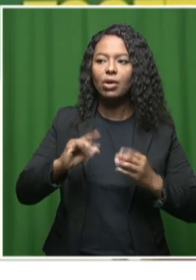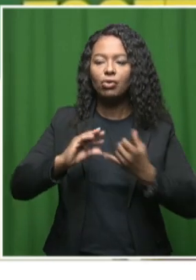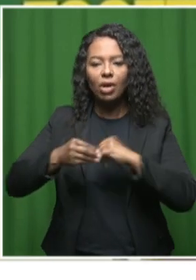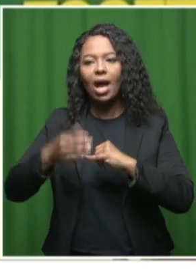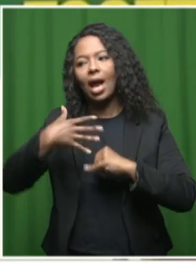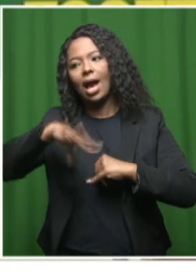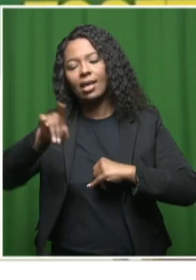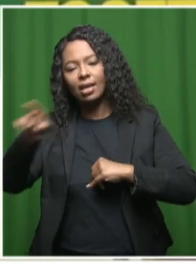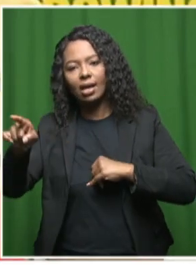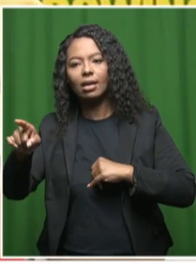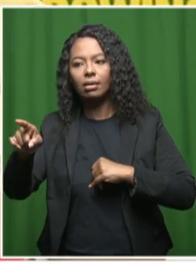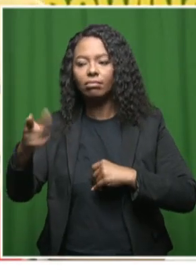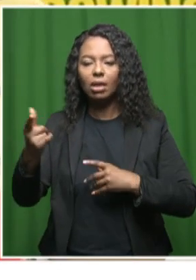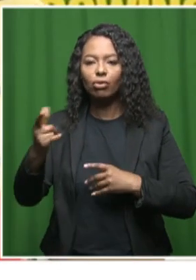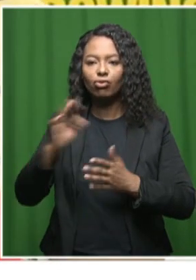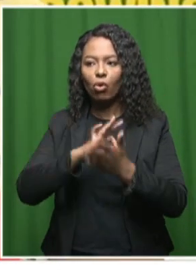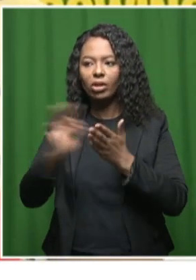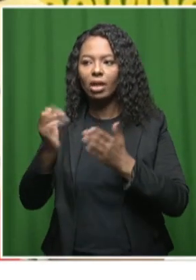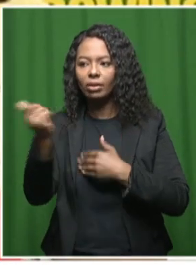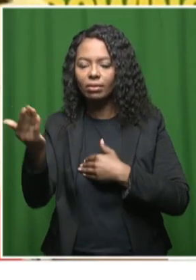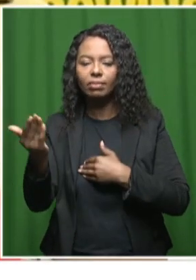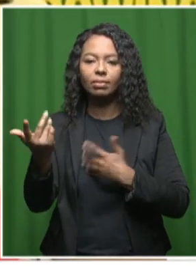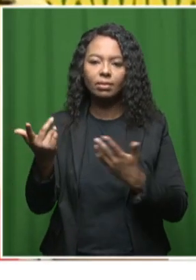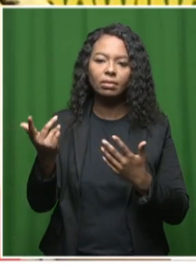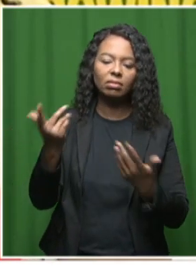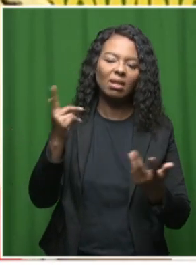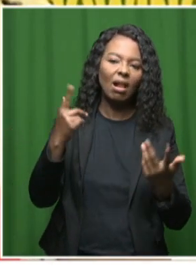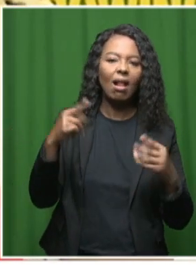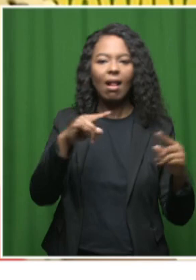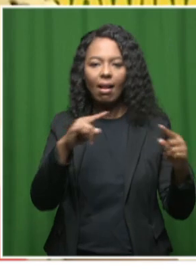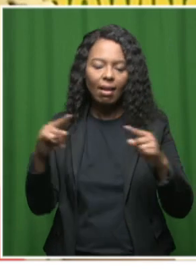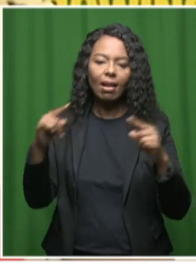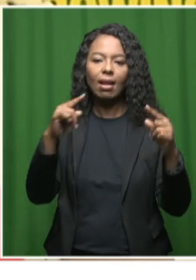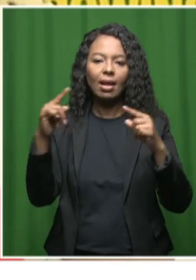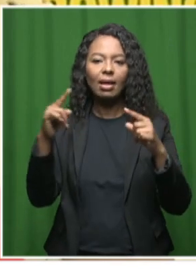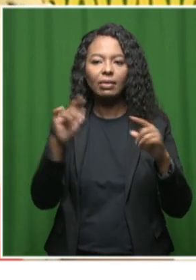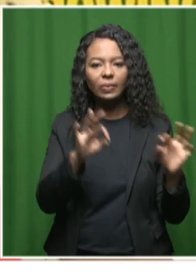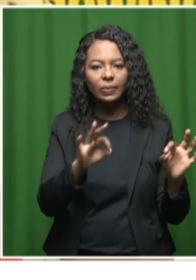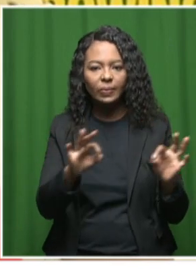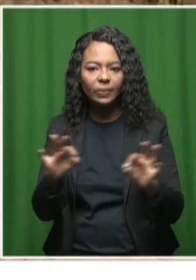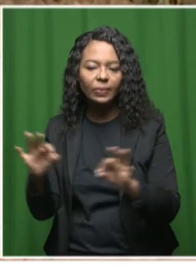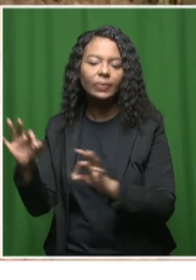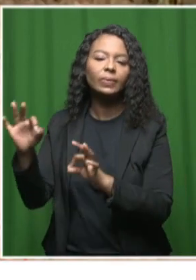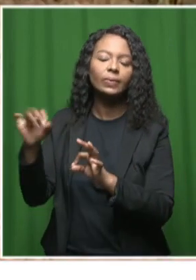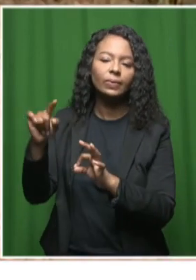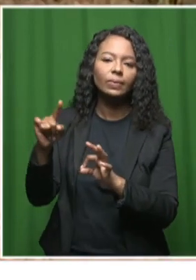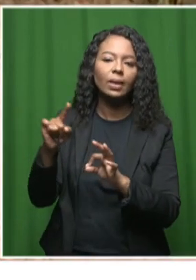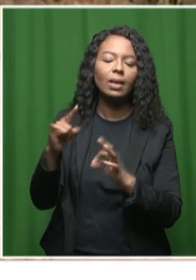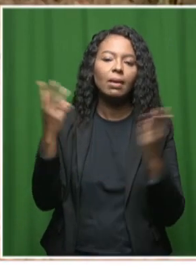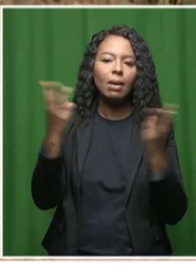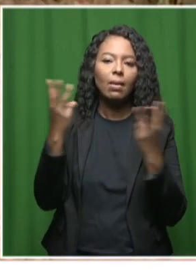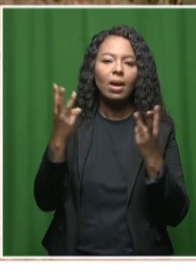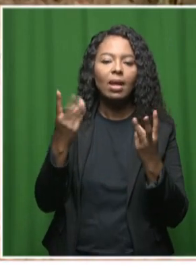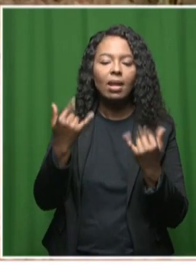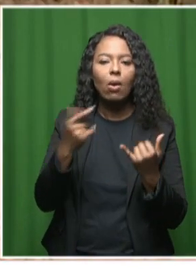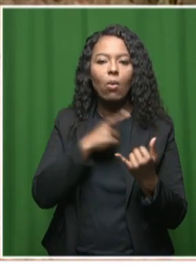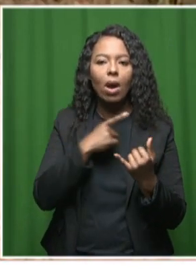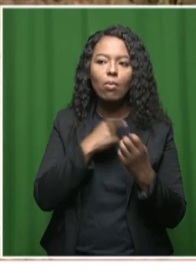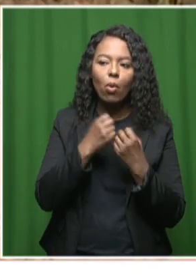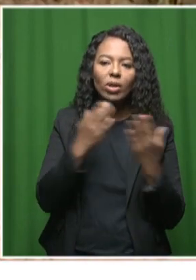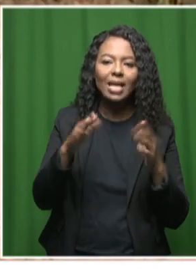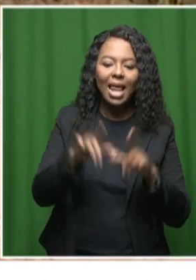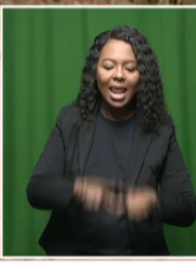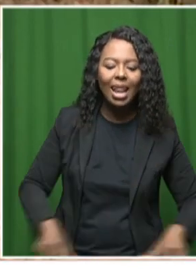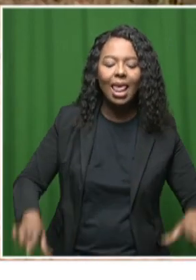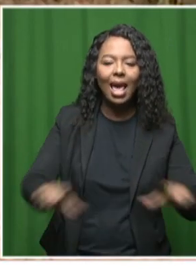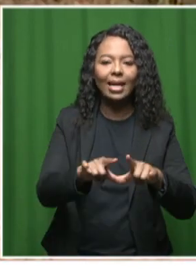change midstream. Government says contributing to the delay in housing survivors was the lack of suitable land